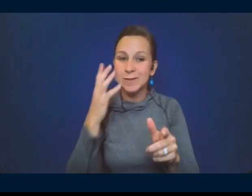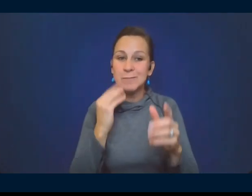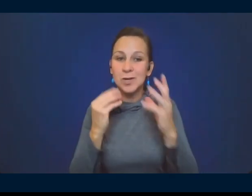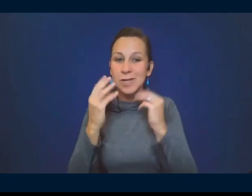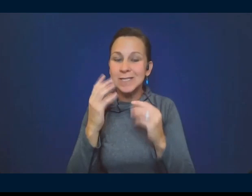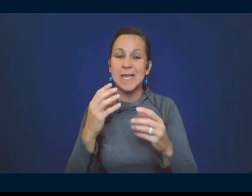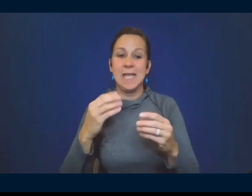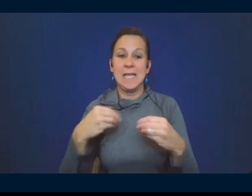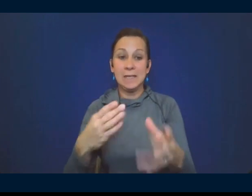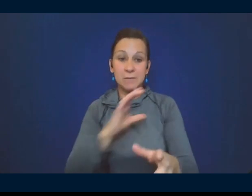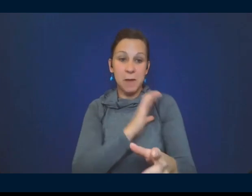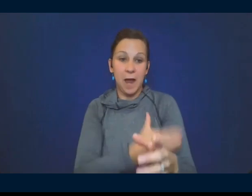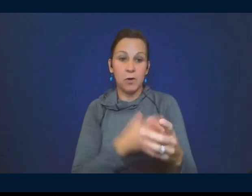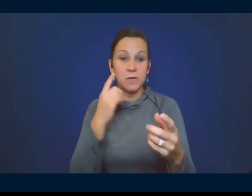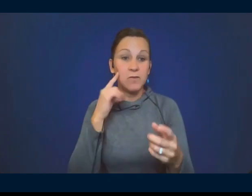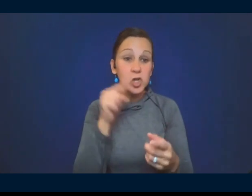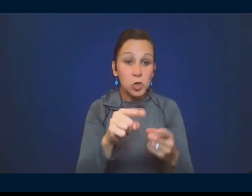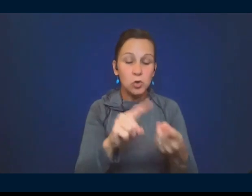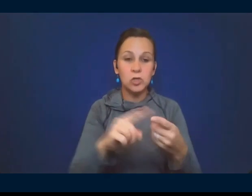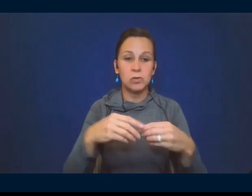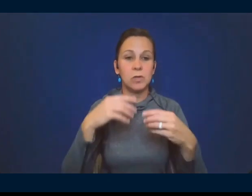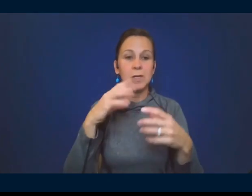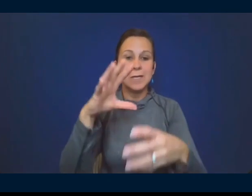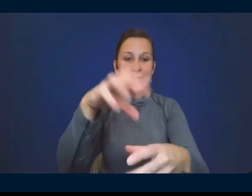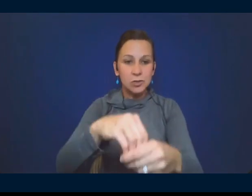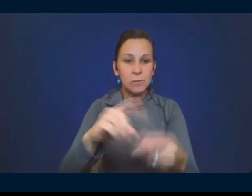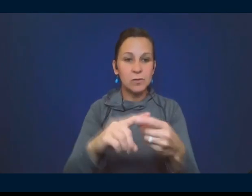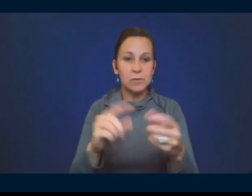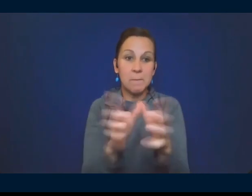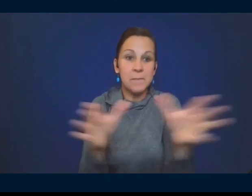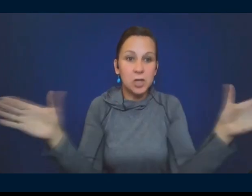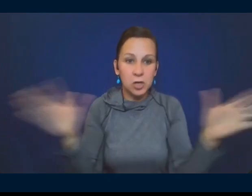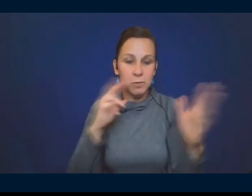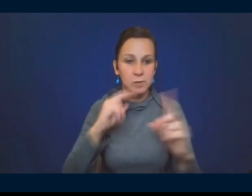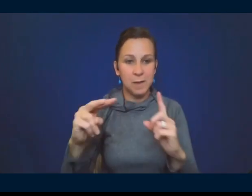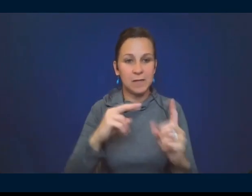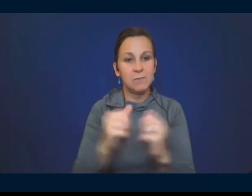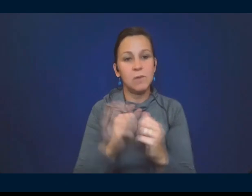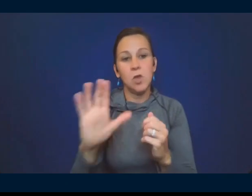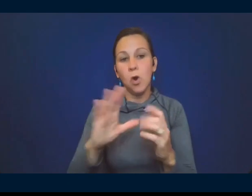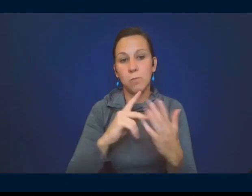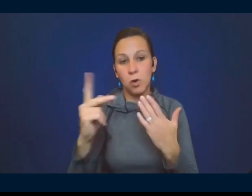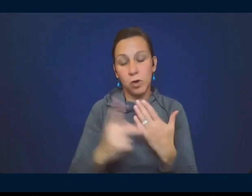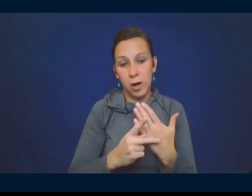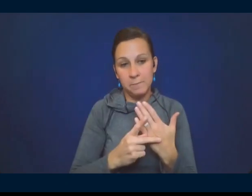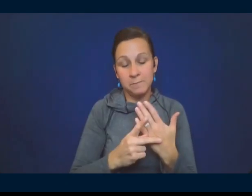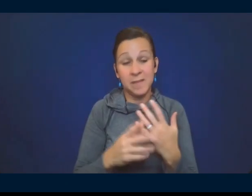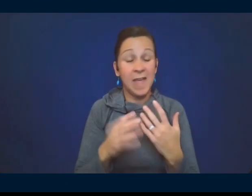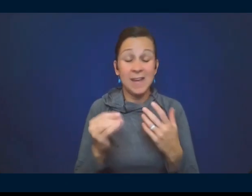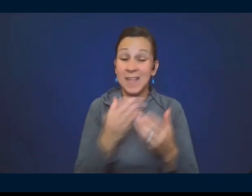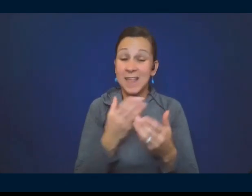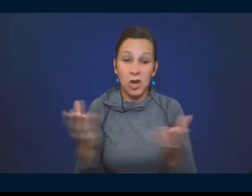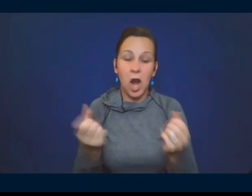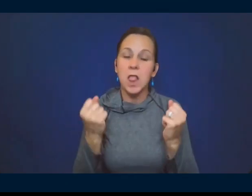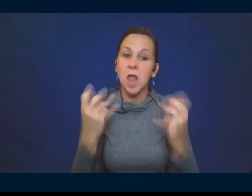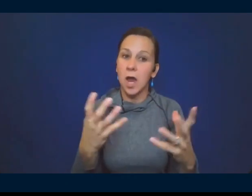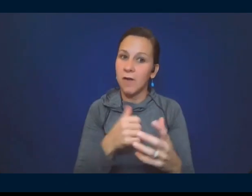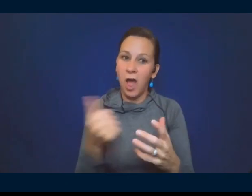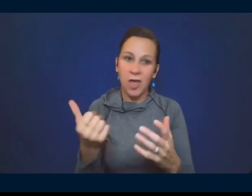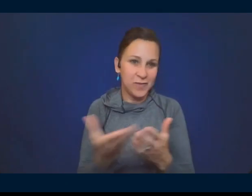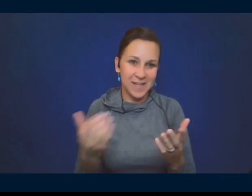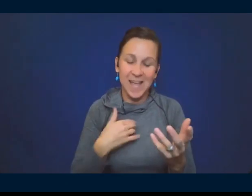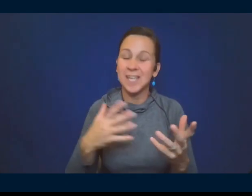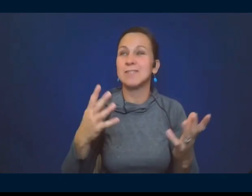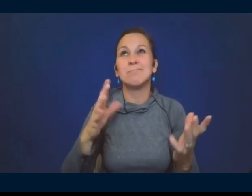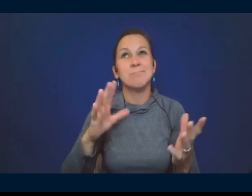to contribute to the broader perspective of your program. And there are a lot of other things. I could go on and on and on about the